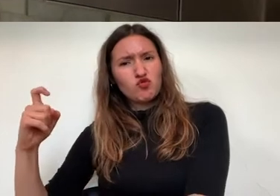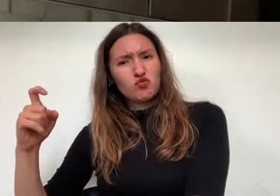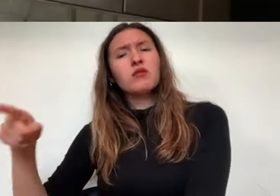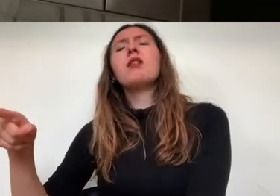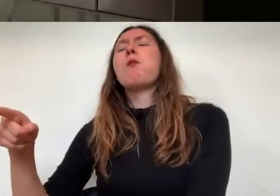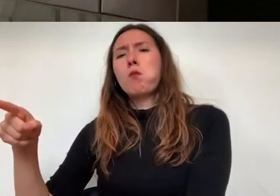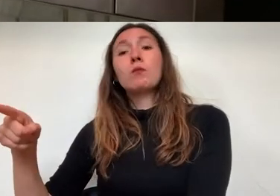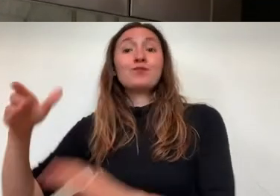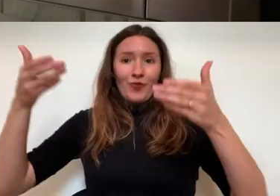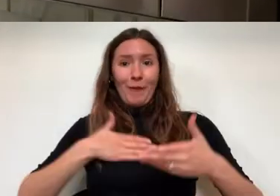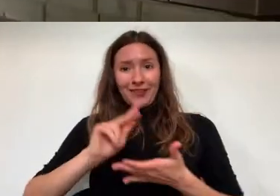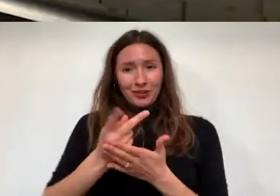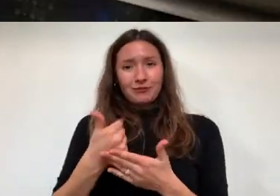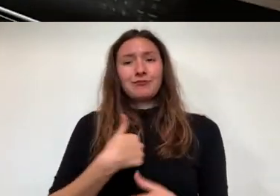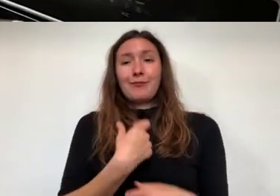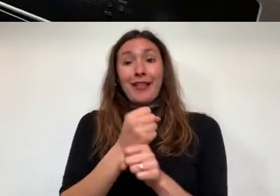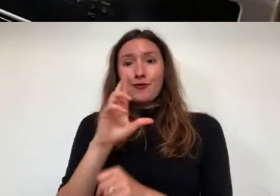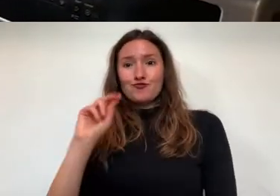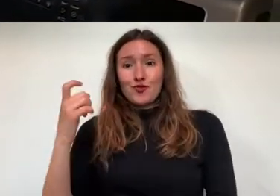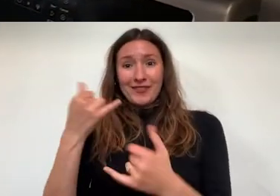So welcome to my kitchen.